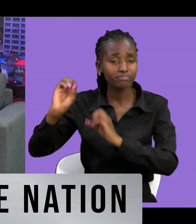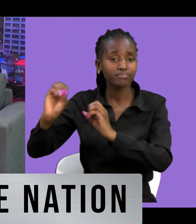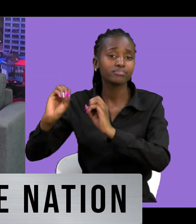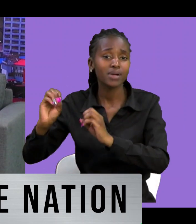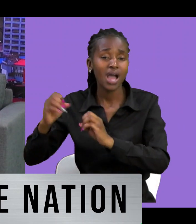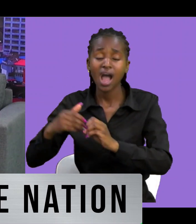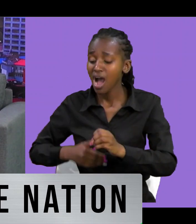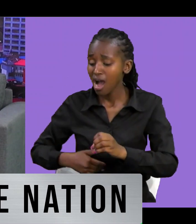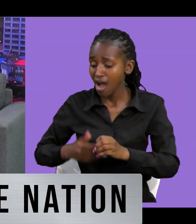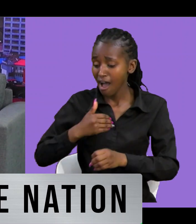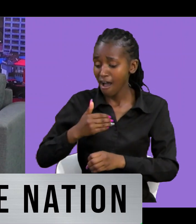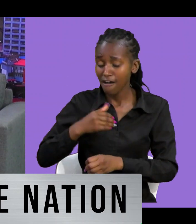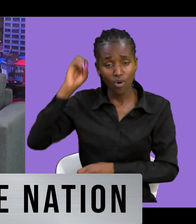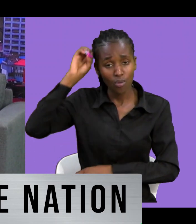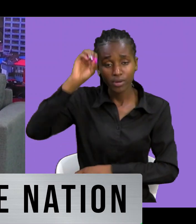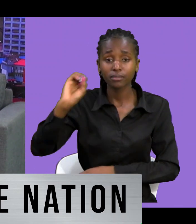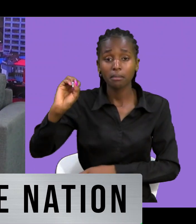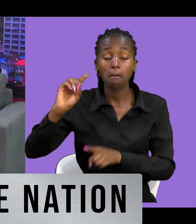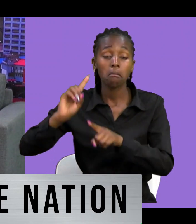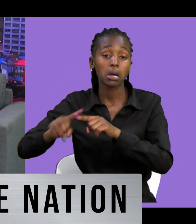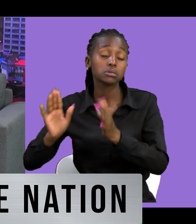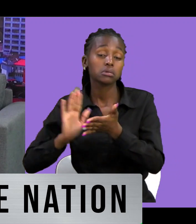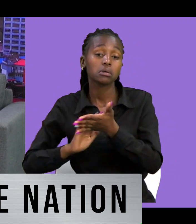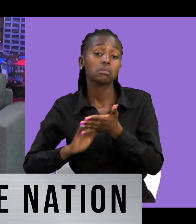there to be heard and